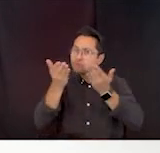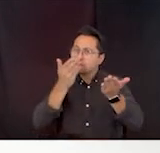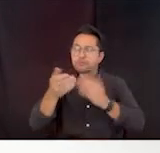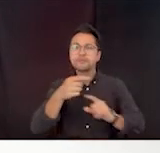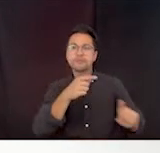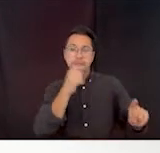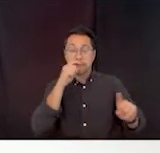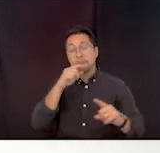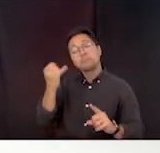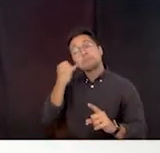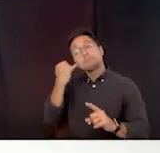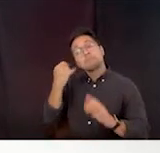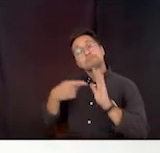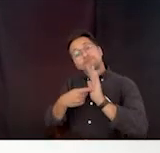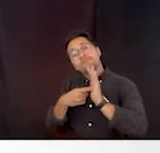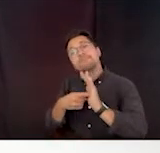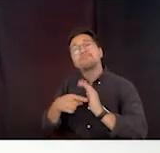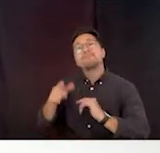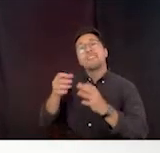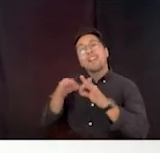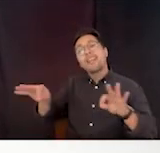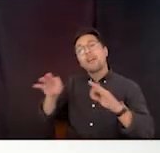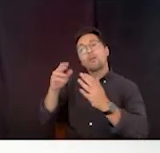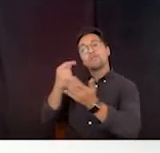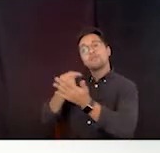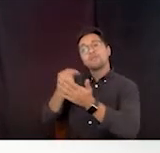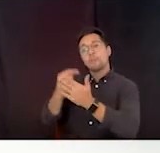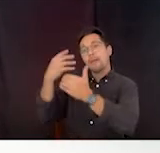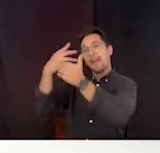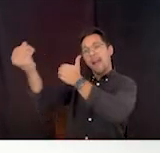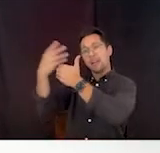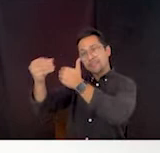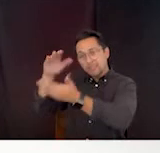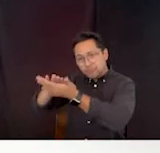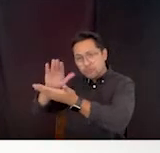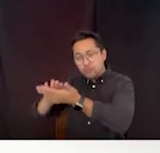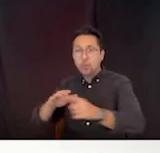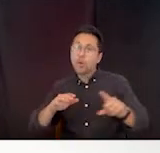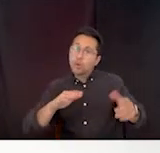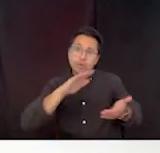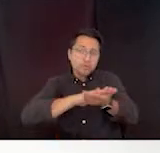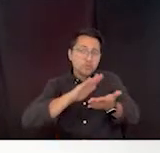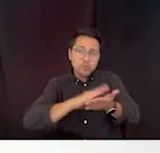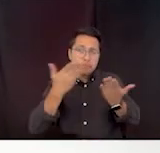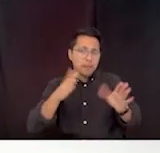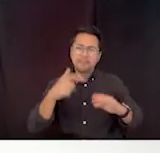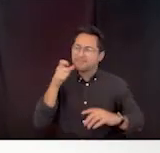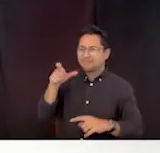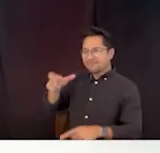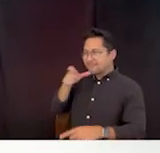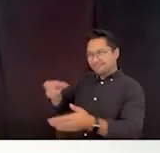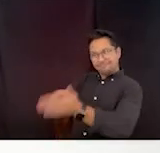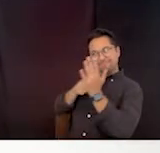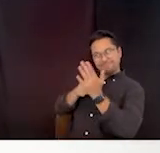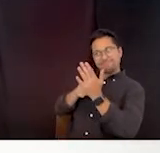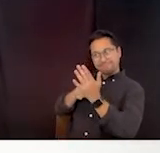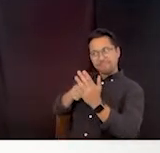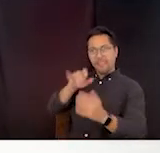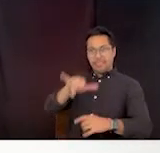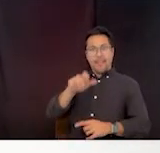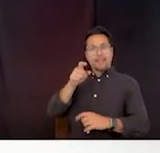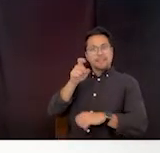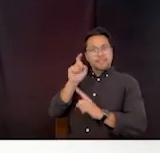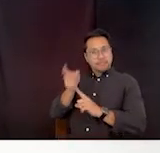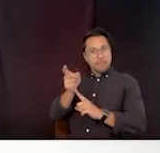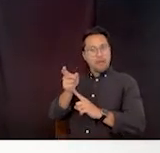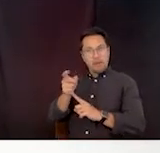receiving language therapy outside of school, they may not deem it educationally relevant at that point in time when they come in and do